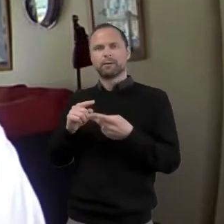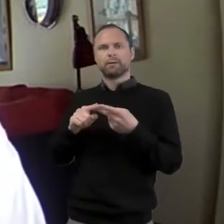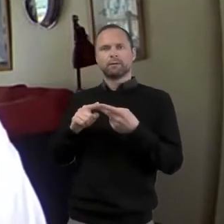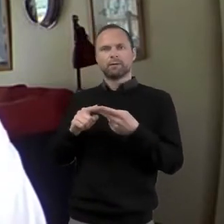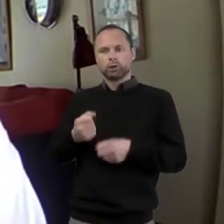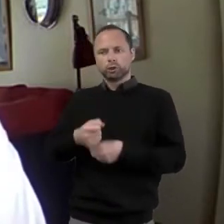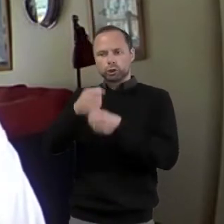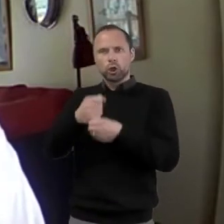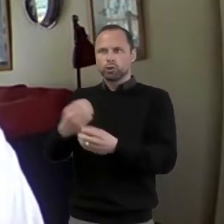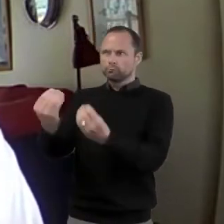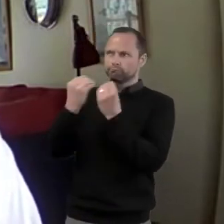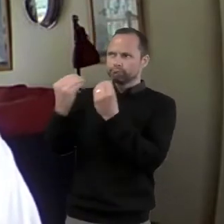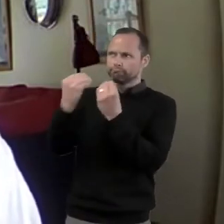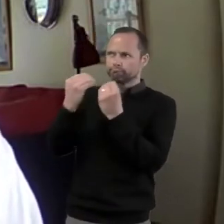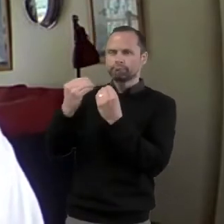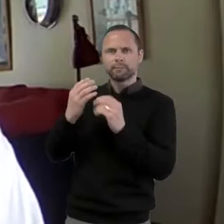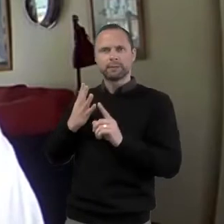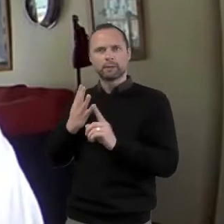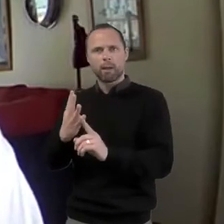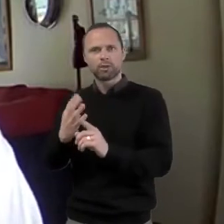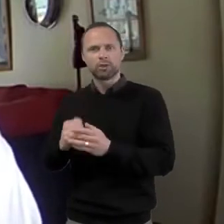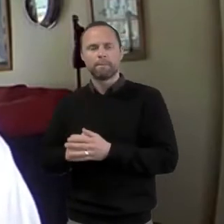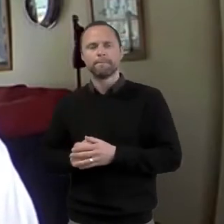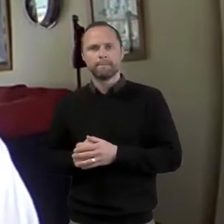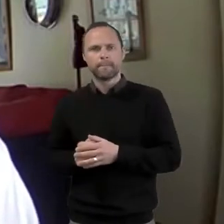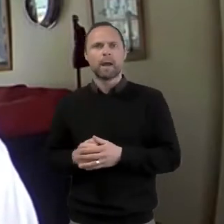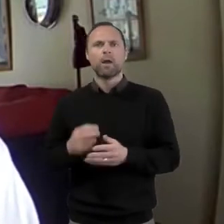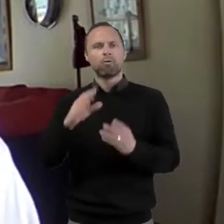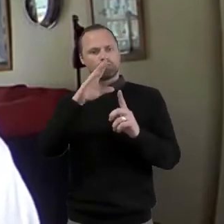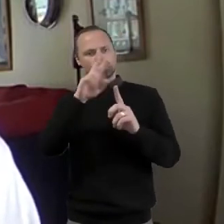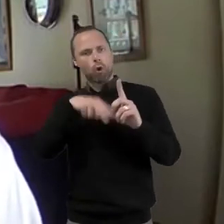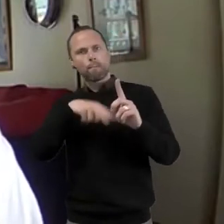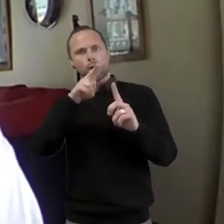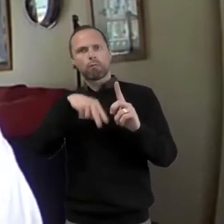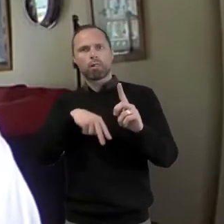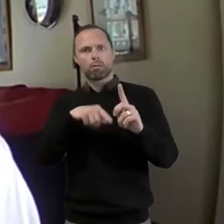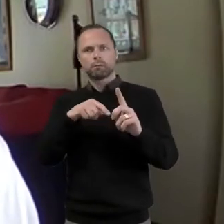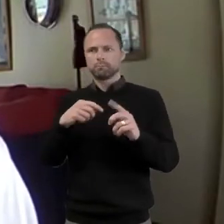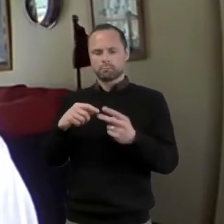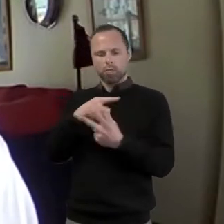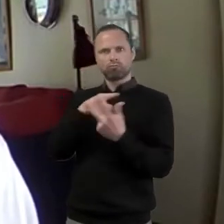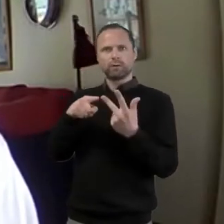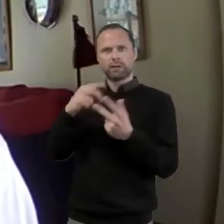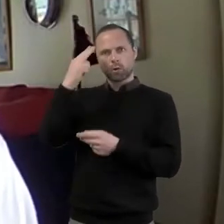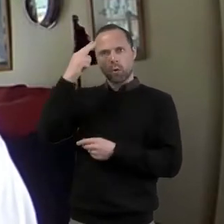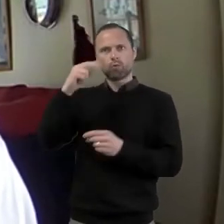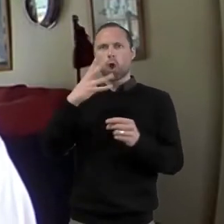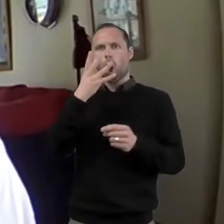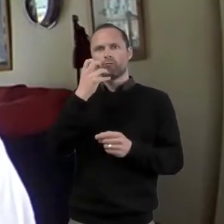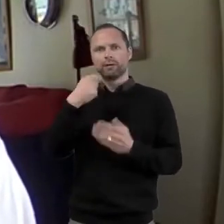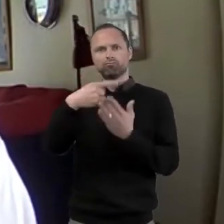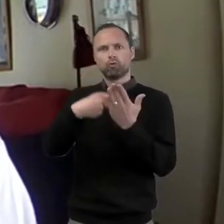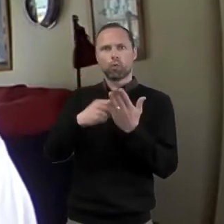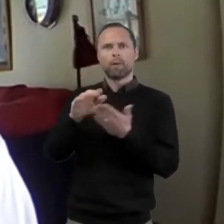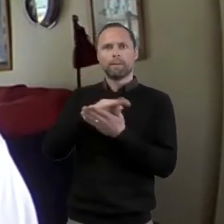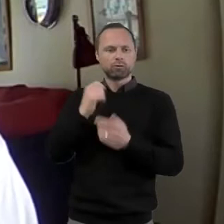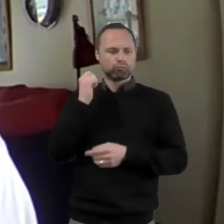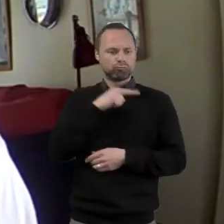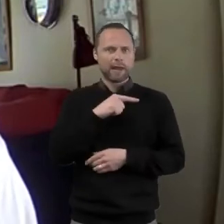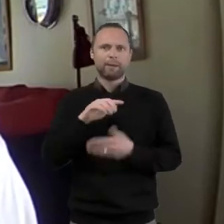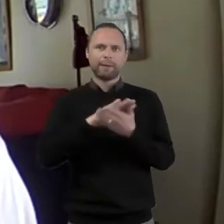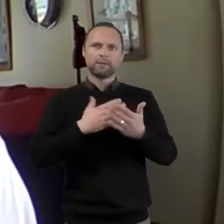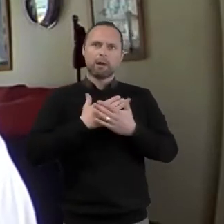faith role models. This is the orange principle. The red, the love and family